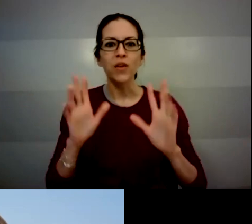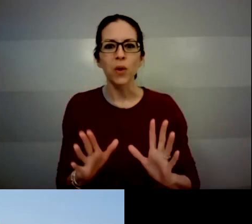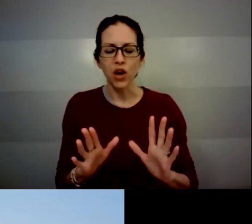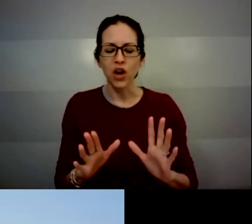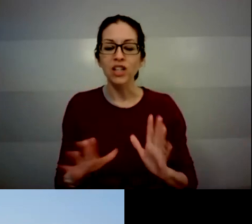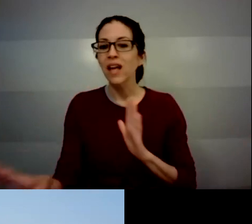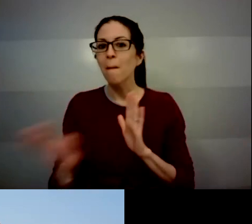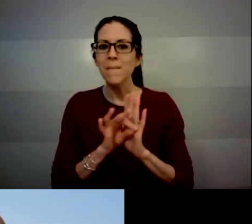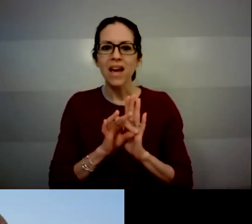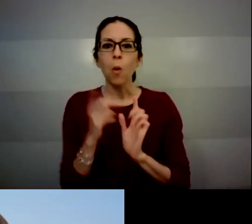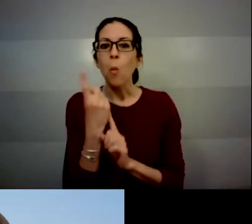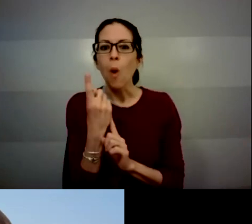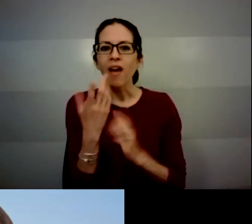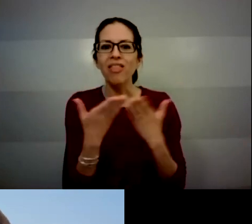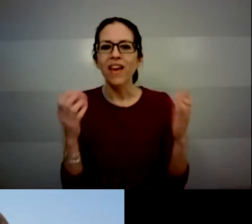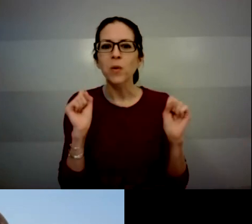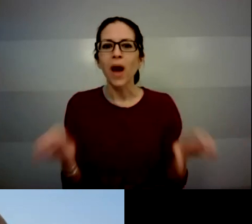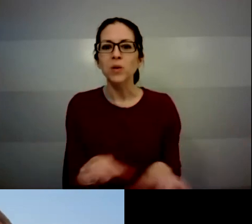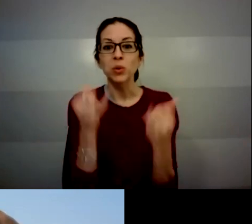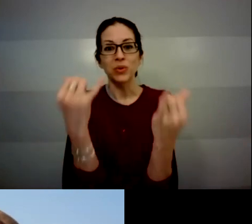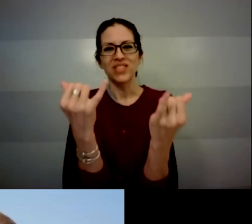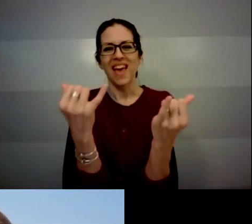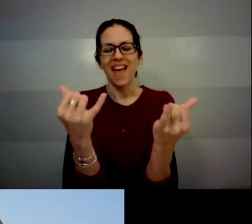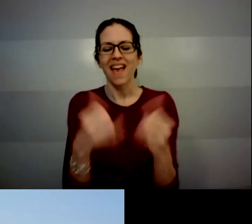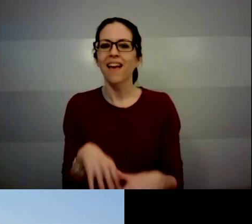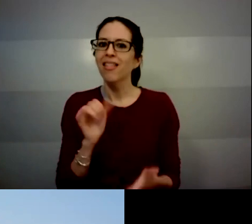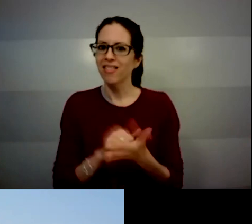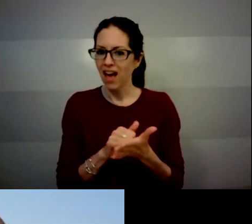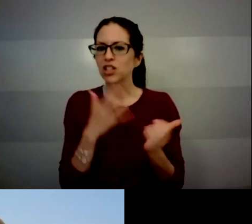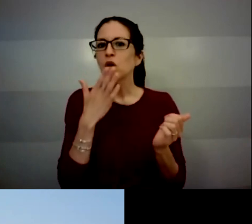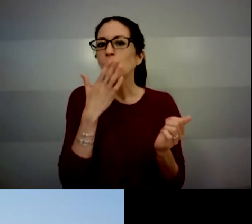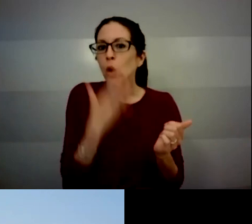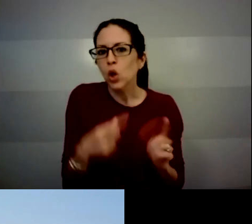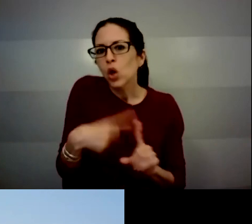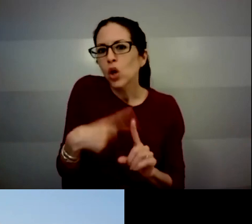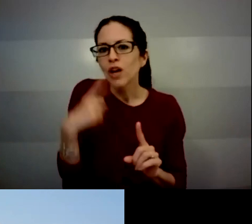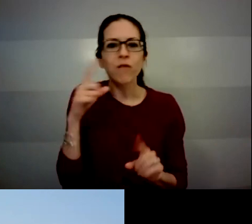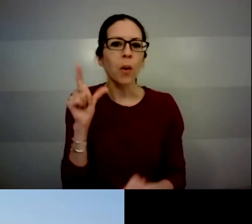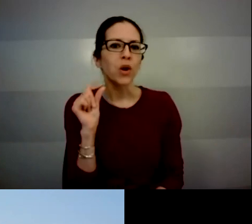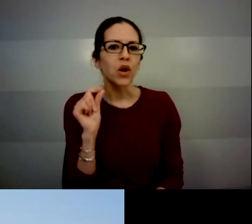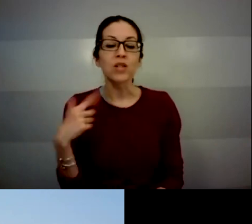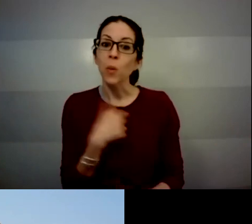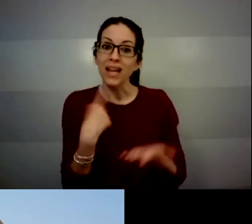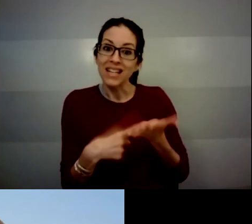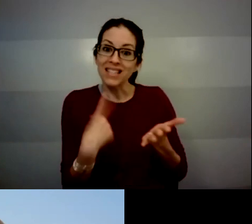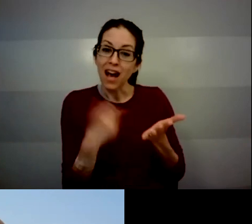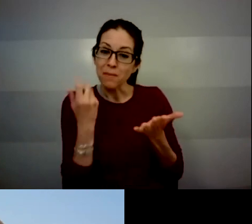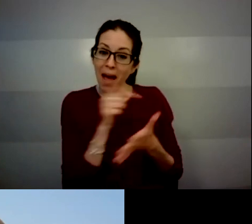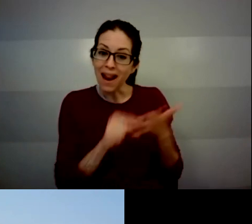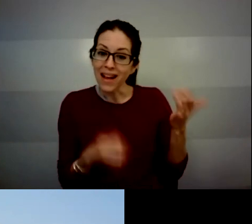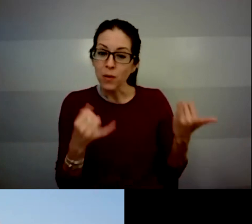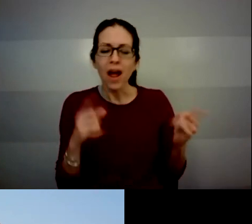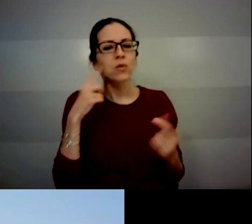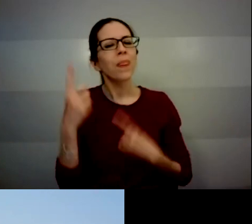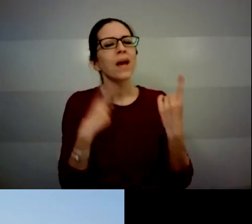to pick one thing that you can do today that's good for migratory birds. We discussed a lot of them on the program today. Think about what you